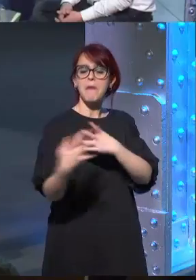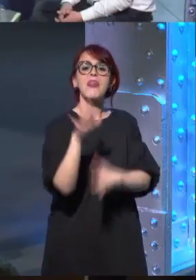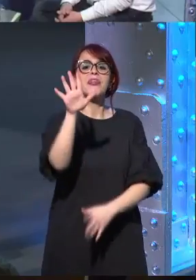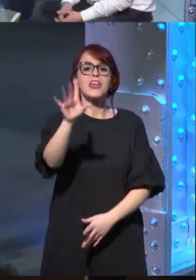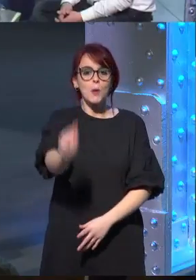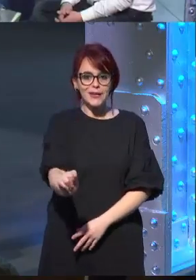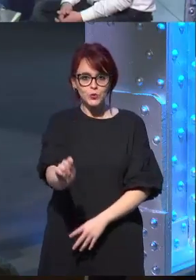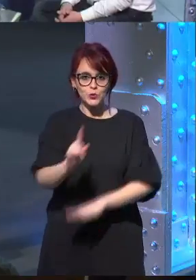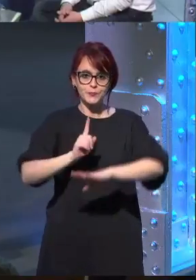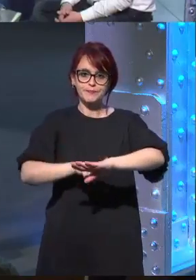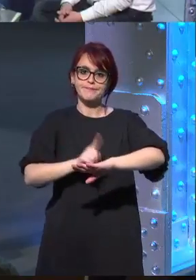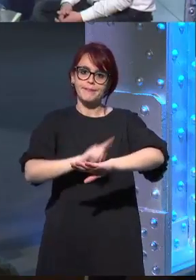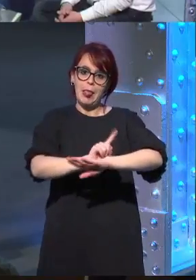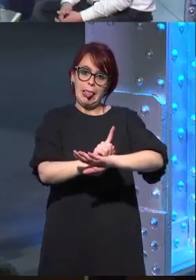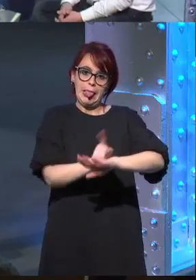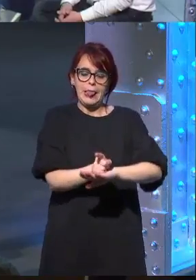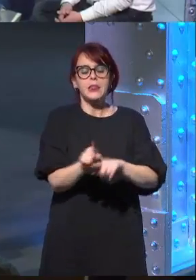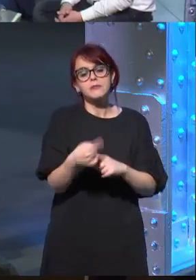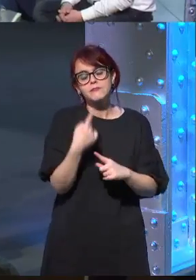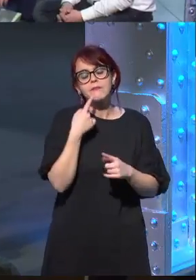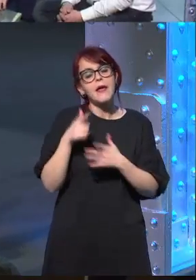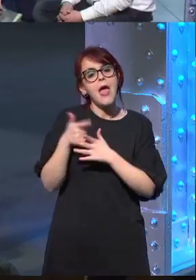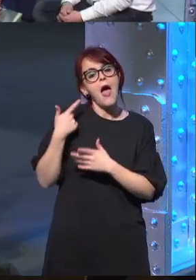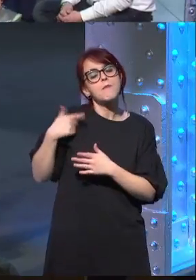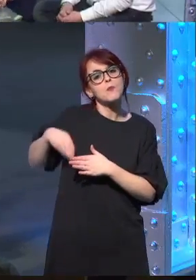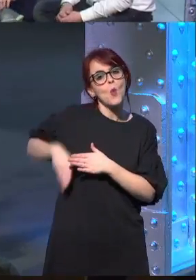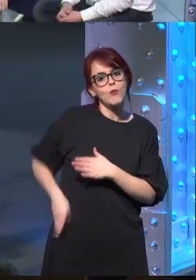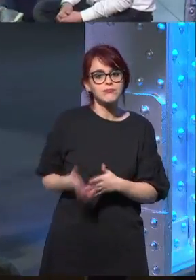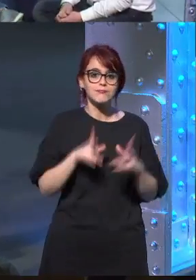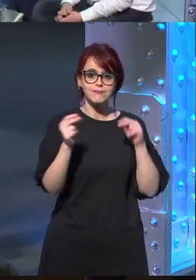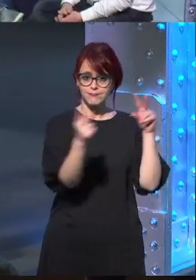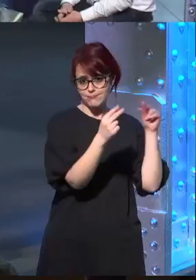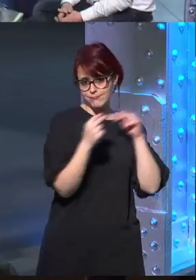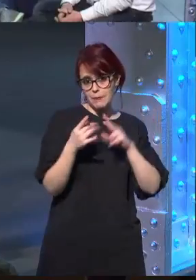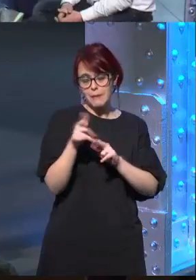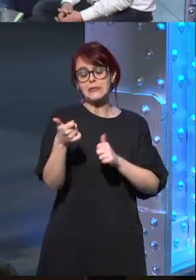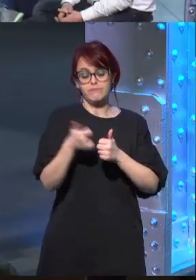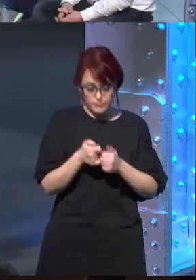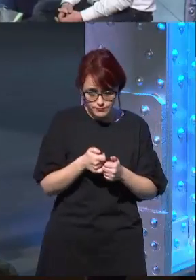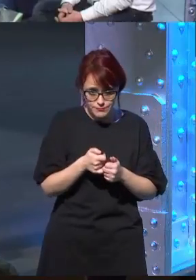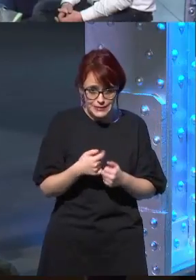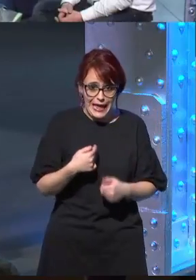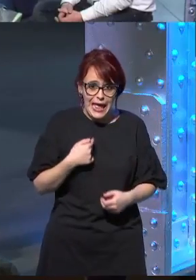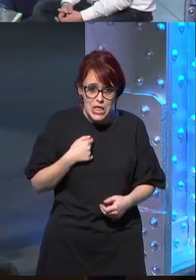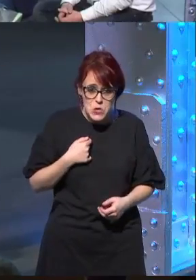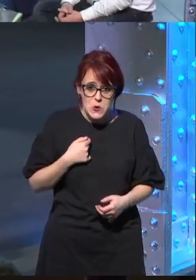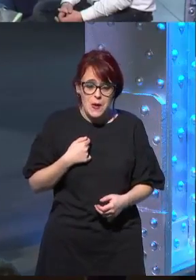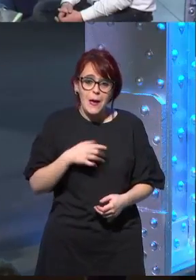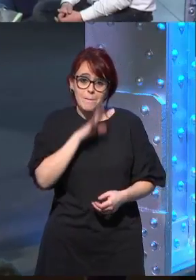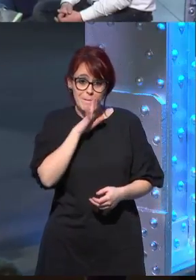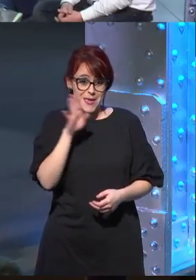in the group, but 5 minutes after that, after chatting with this person, then we all leave our mobiles aside.